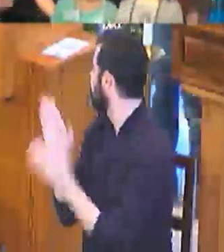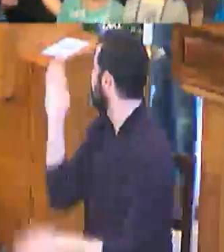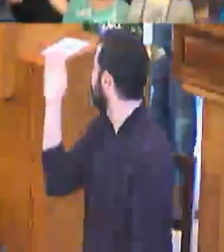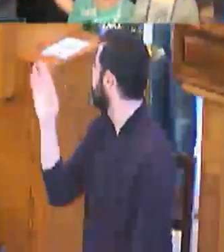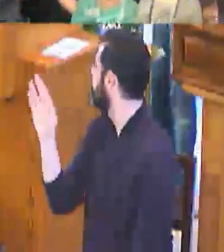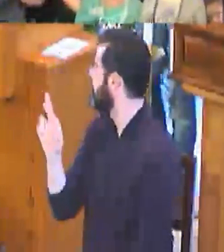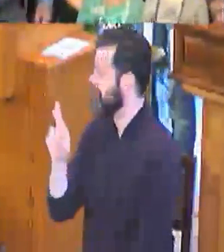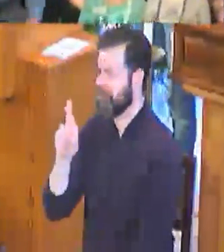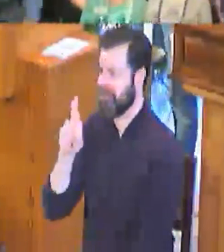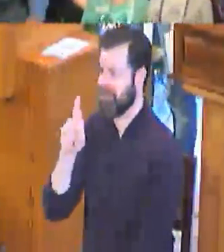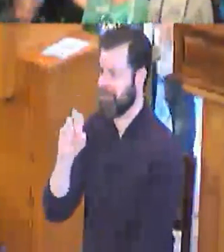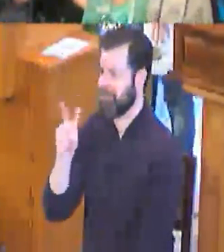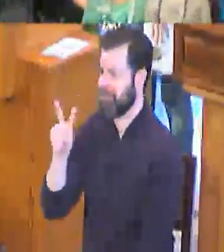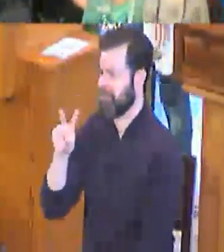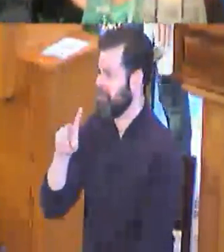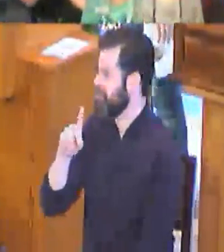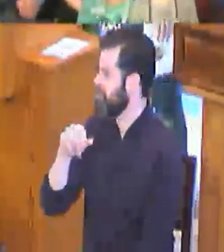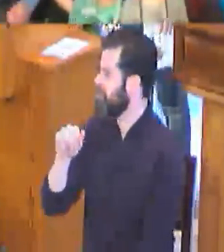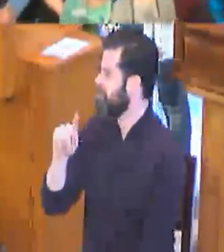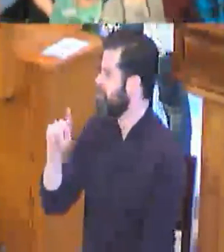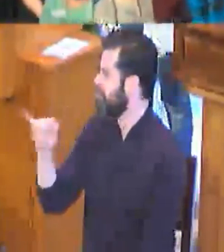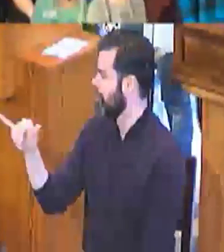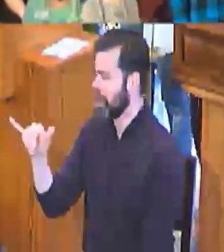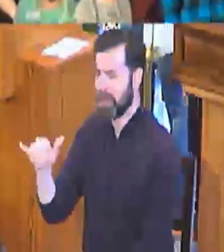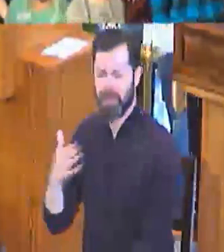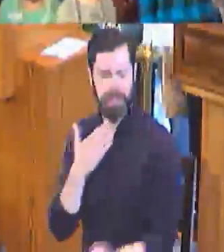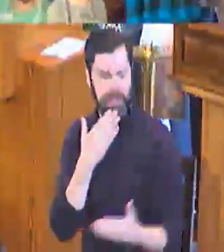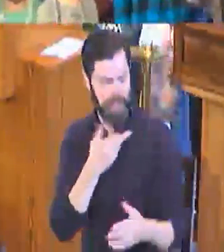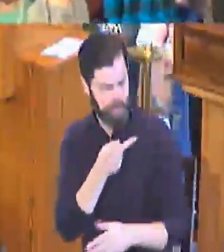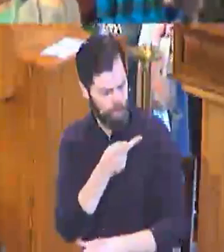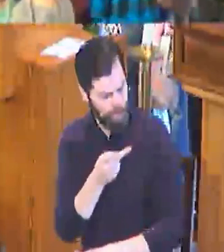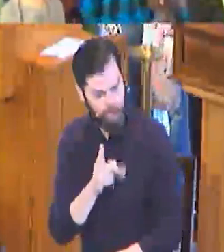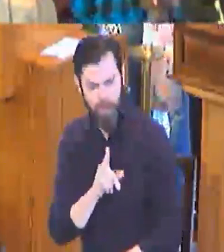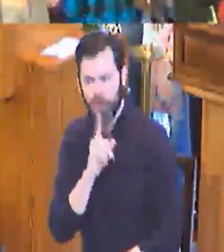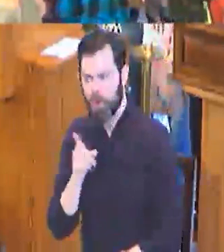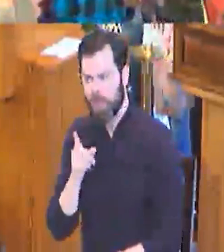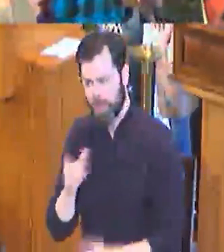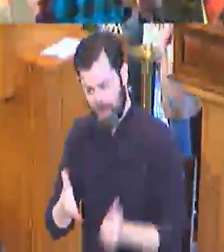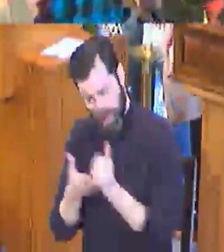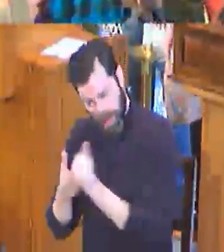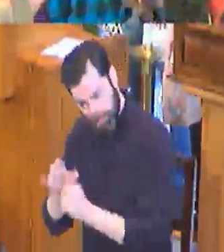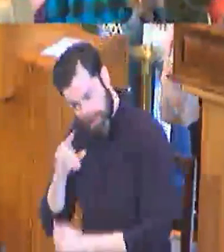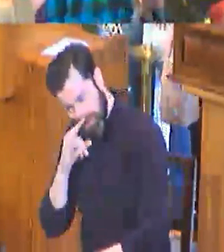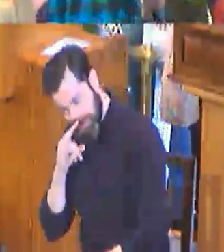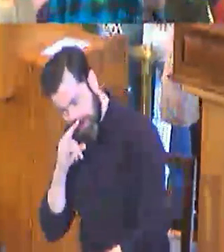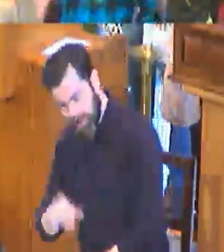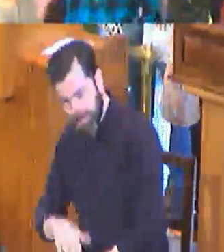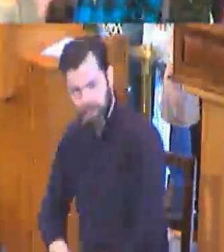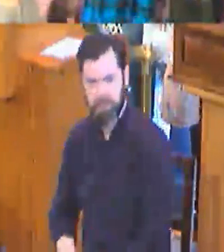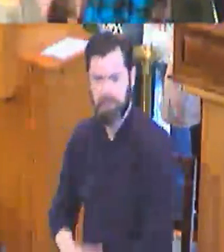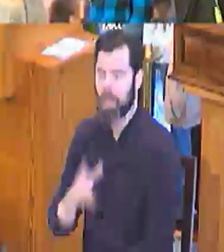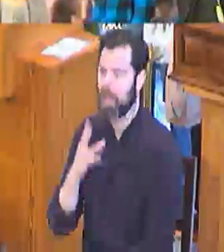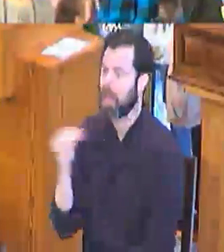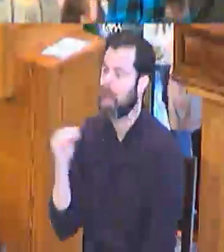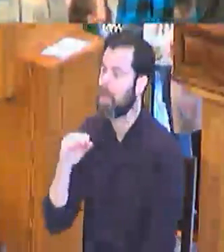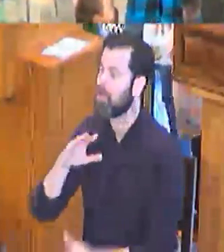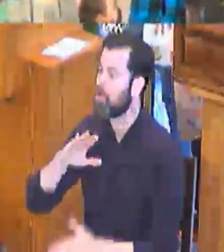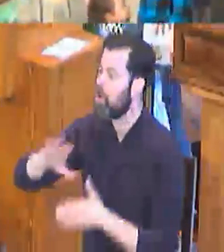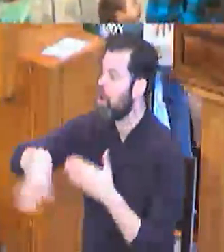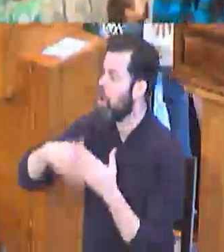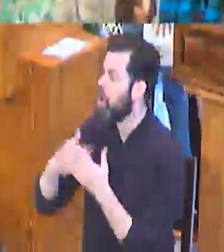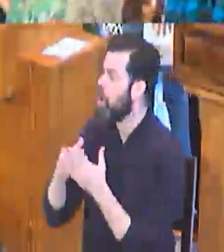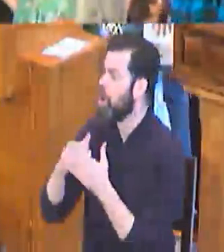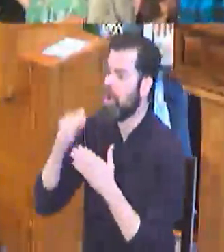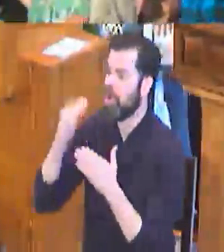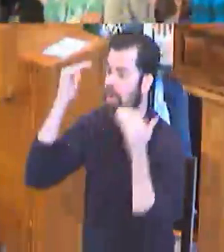Thank you guys for hanging out with our kids and facilitating them being of service in such a huge way, and for all of our